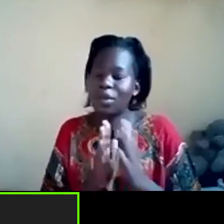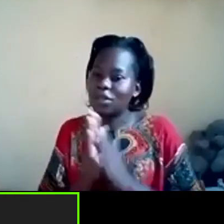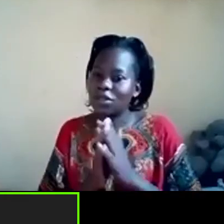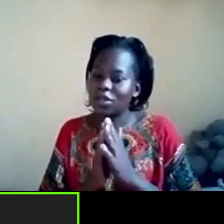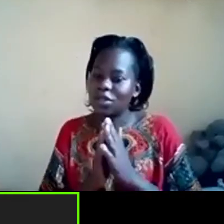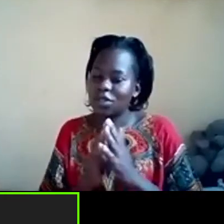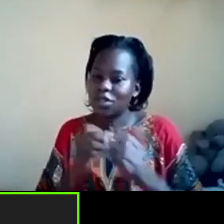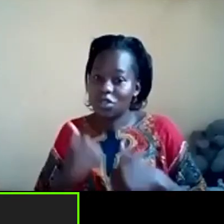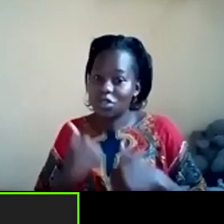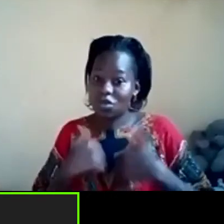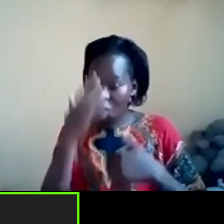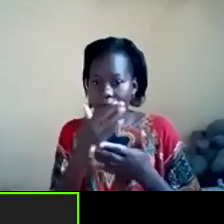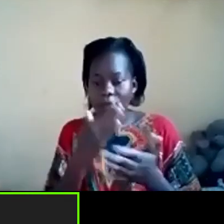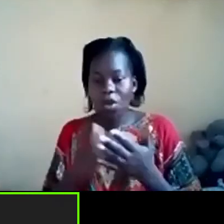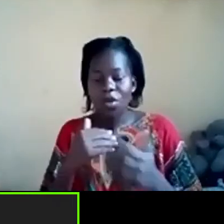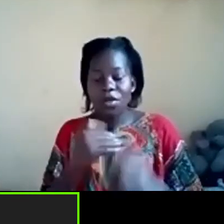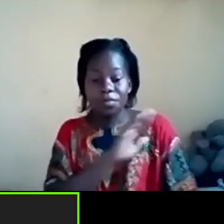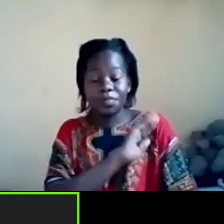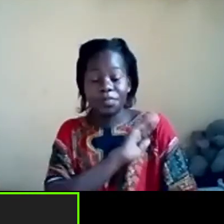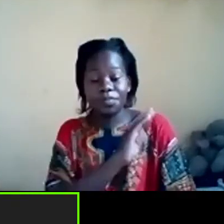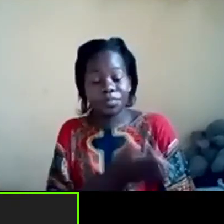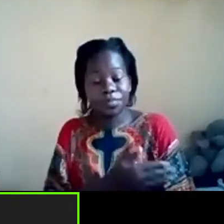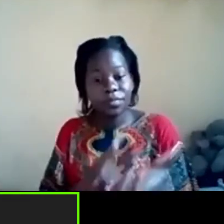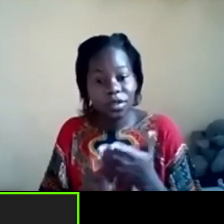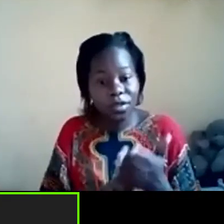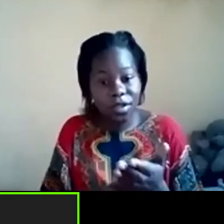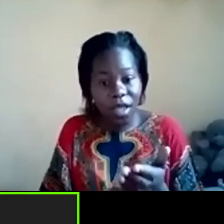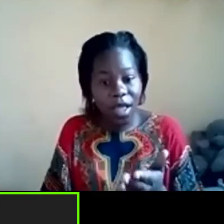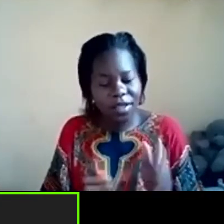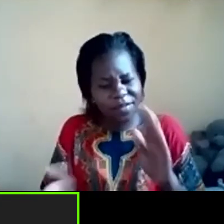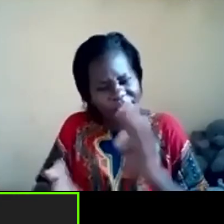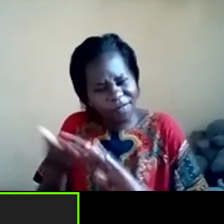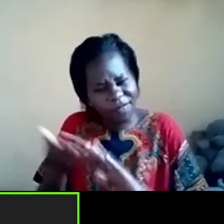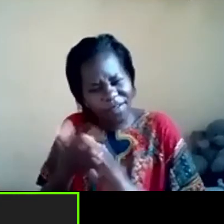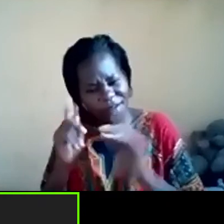consumed as soon as it's produced. Specifically,